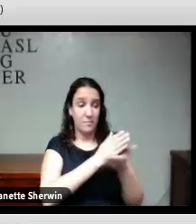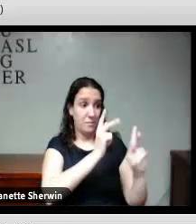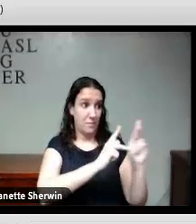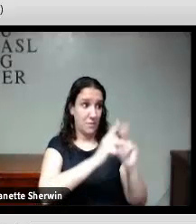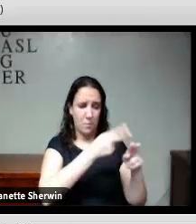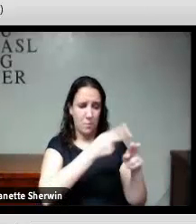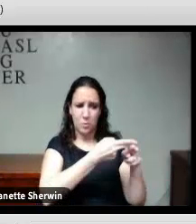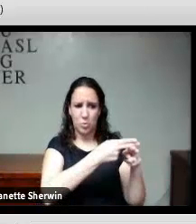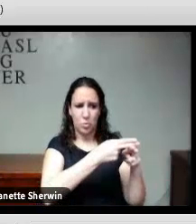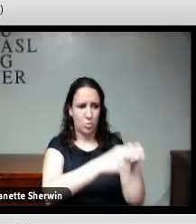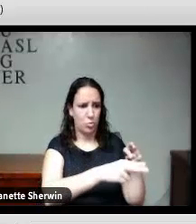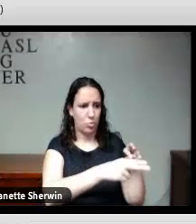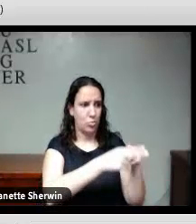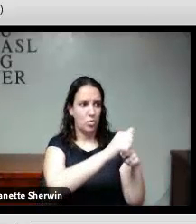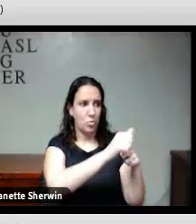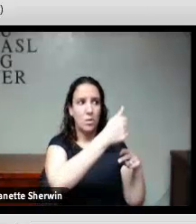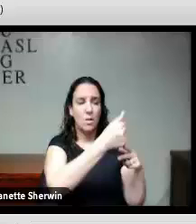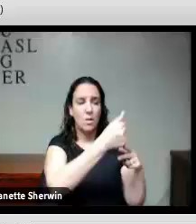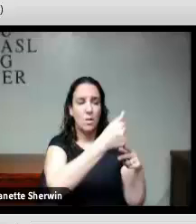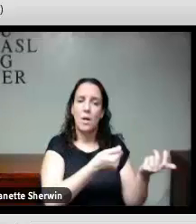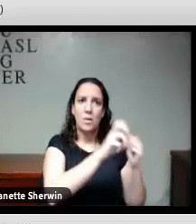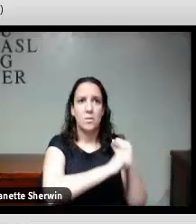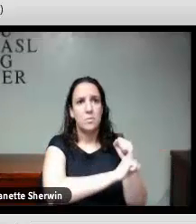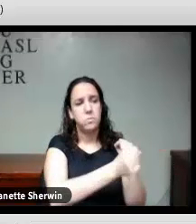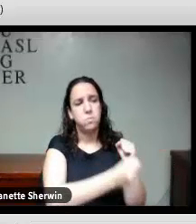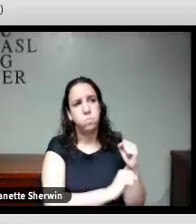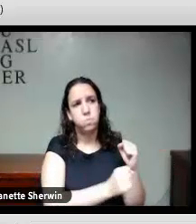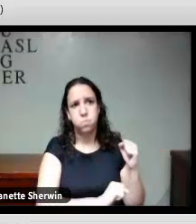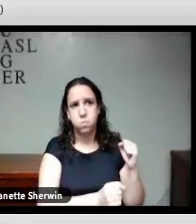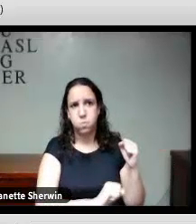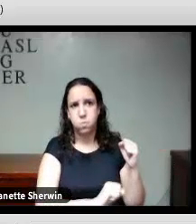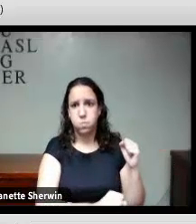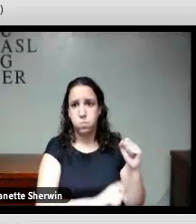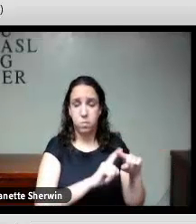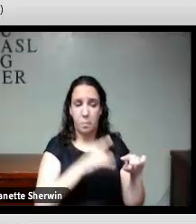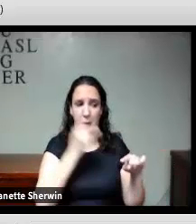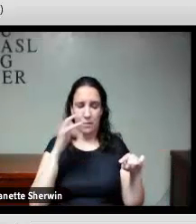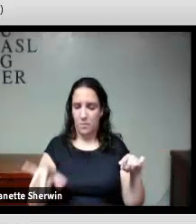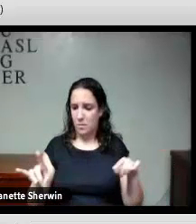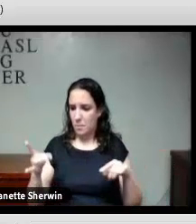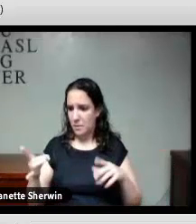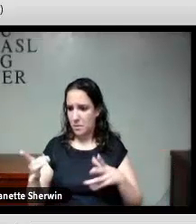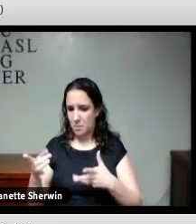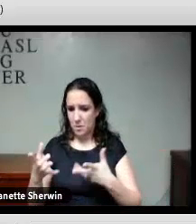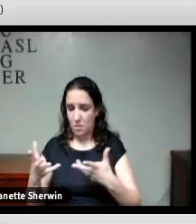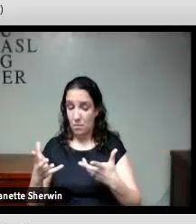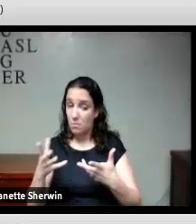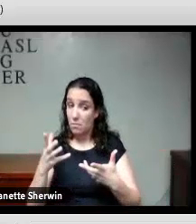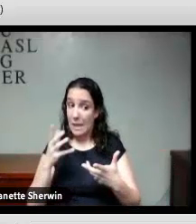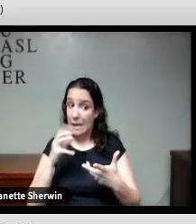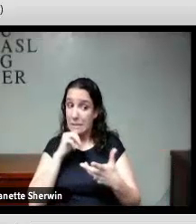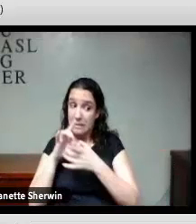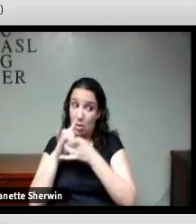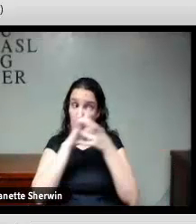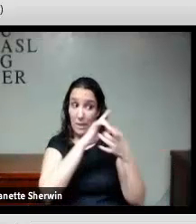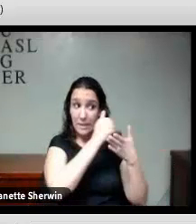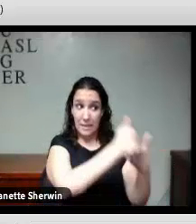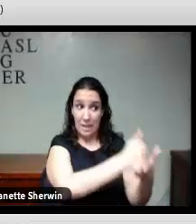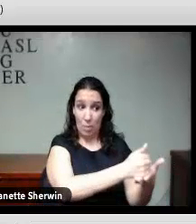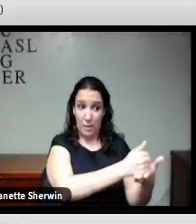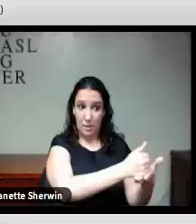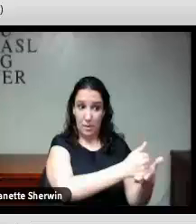will take so long you think, is this ever going to end? But when you pick something else up, unless it directly relates to helping them, or you continue